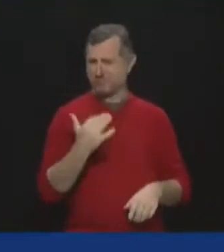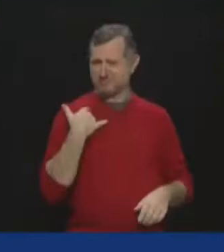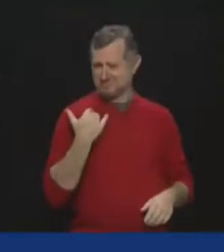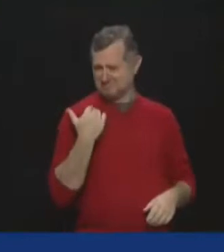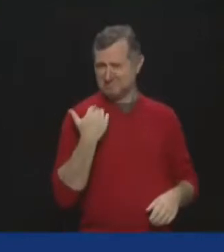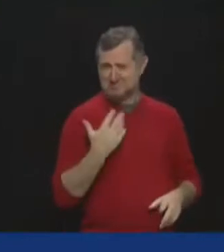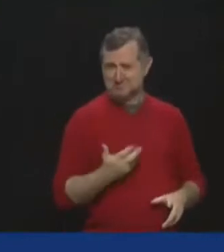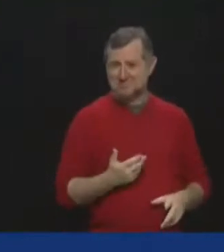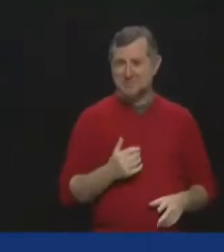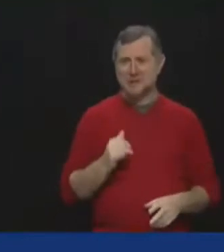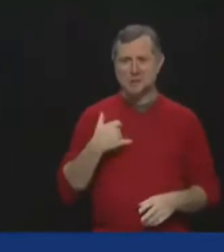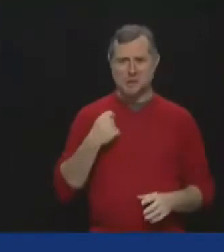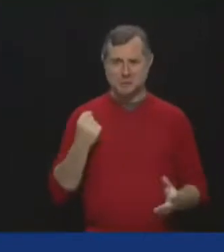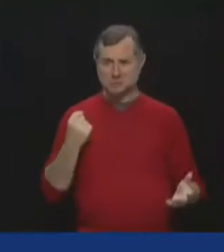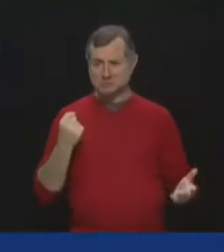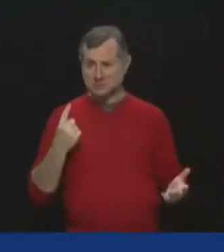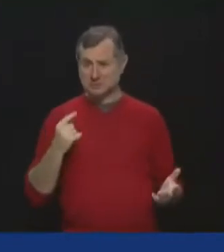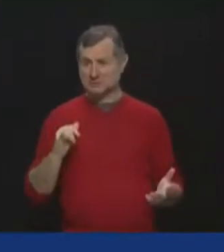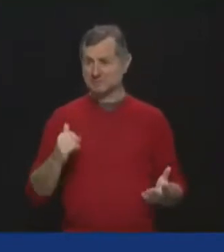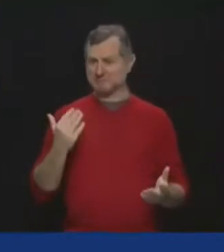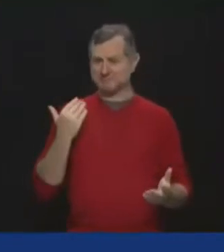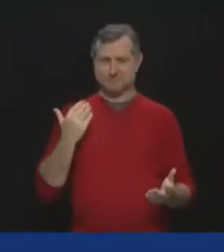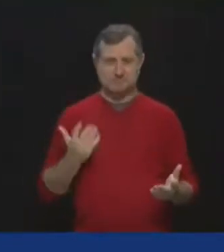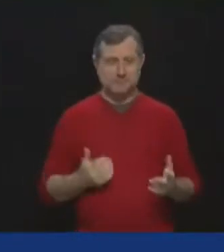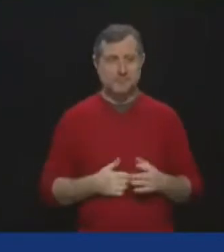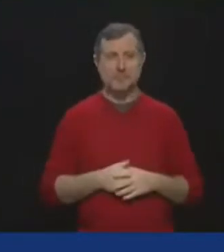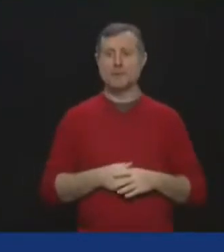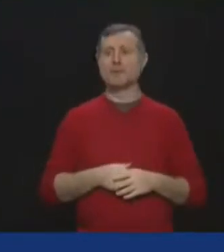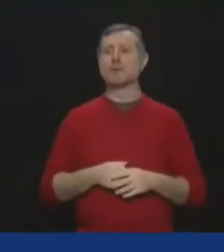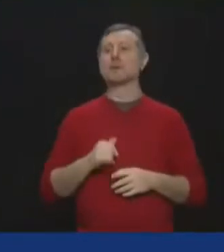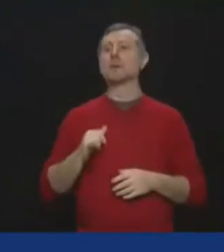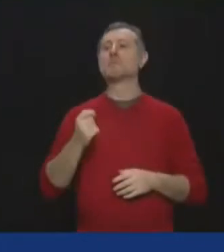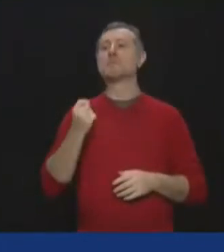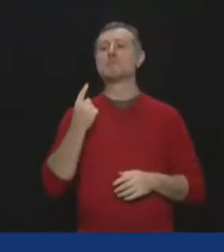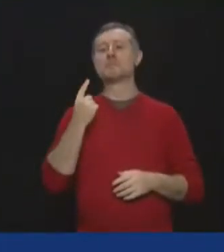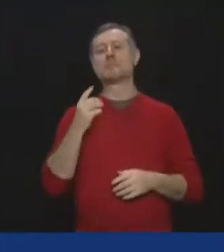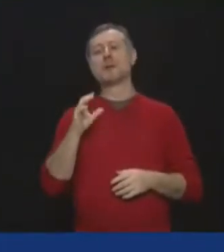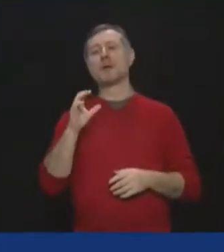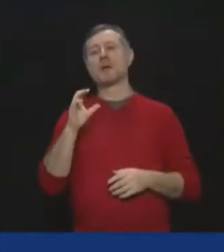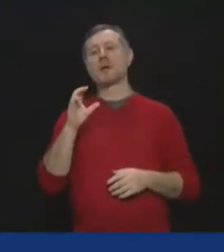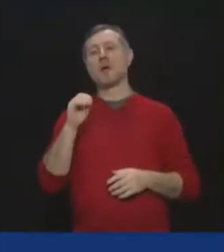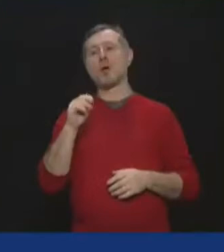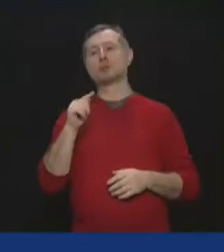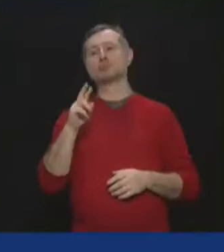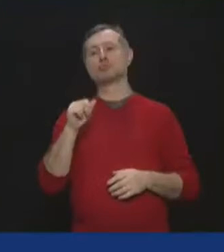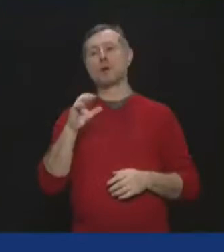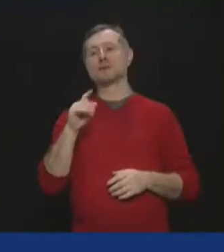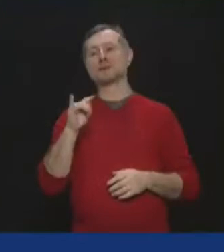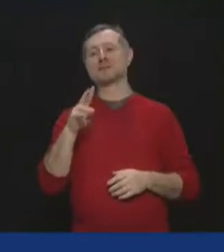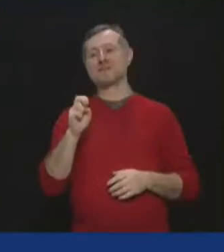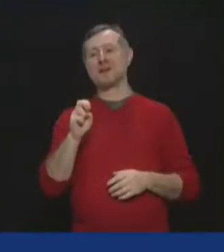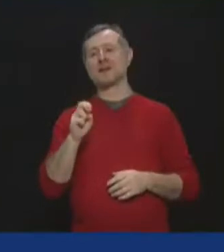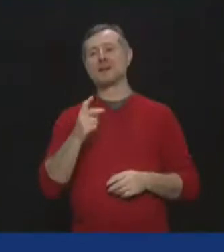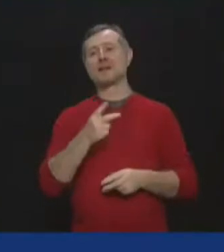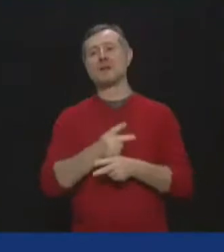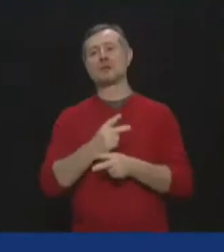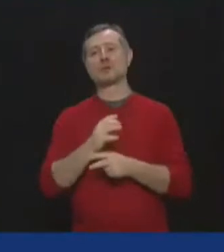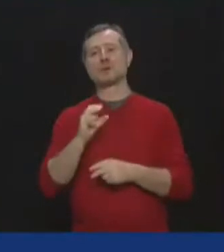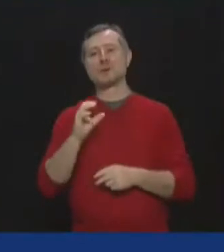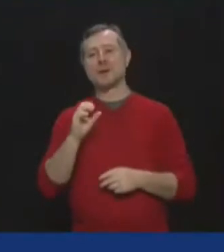in perspective. And we did the Contraceptive Care Act. And we did the BOSS bill. And we did so many